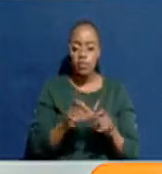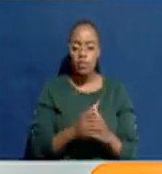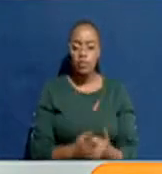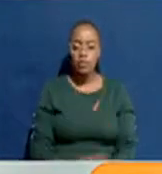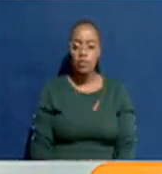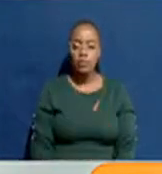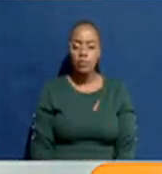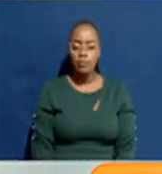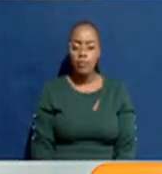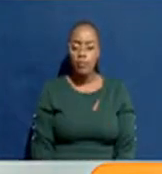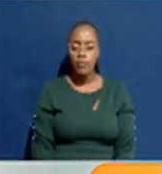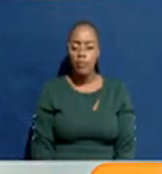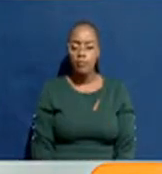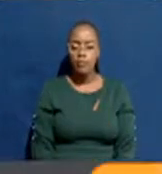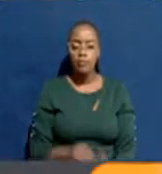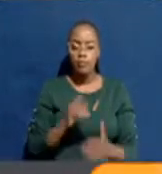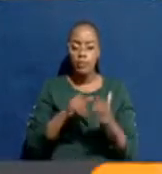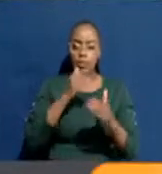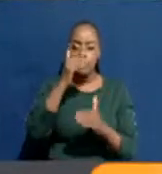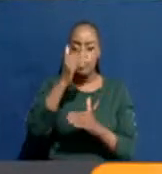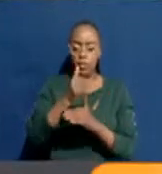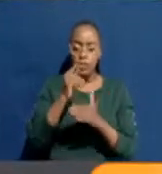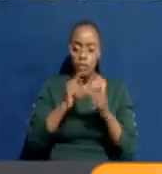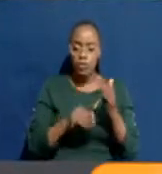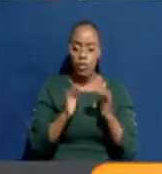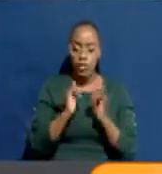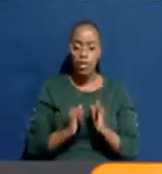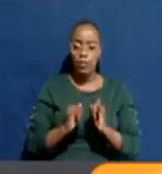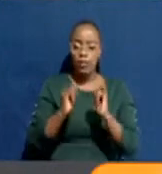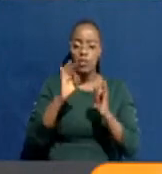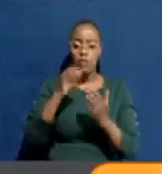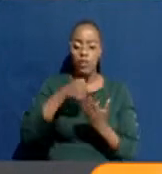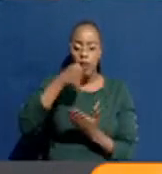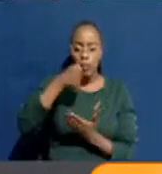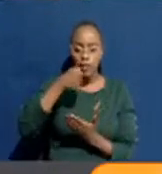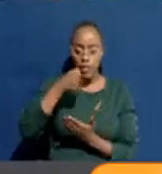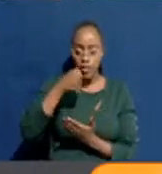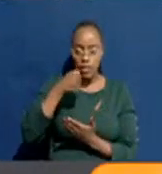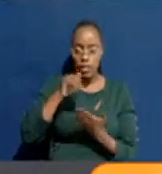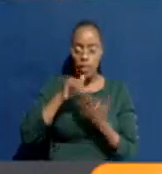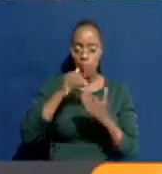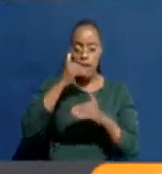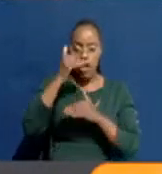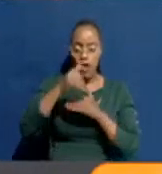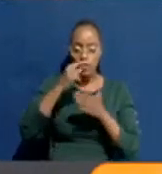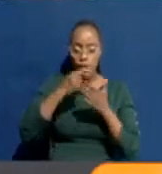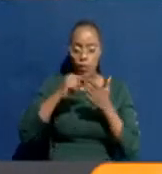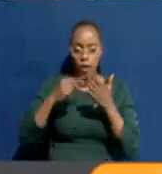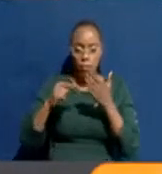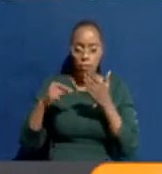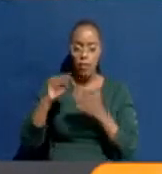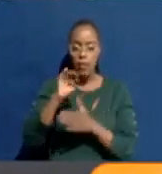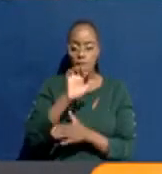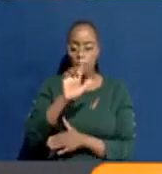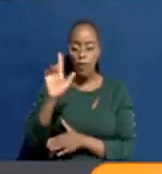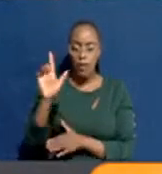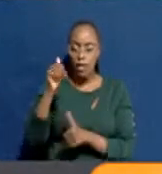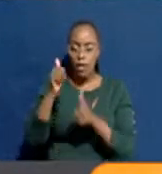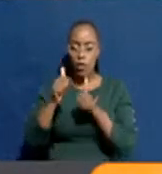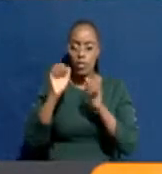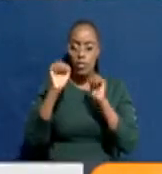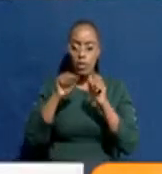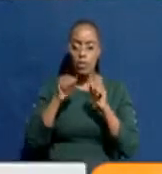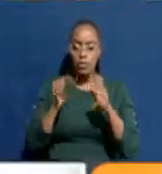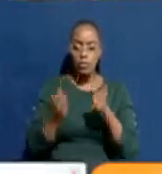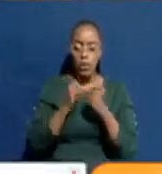statement? What next is the implementation of the budget, and especially after we pass the appropriations bill, which is likely to